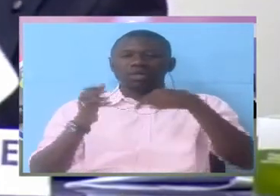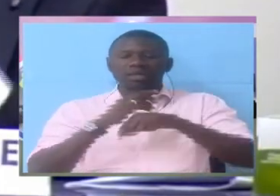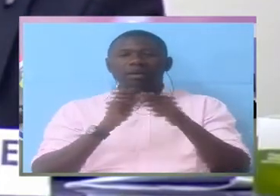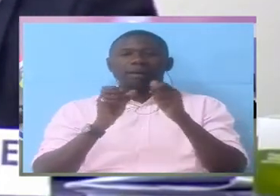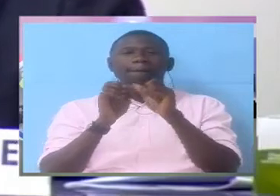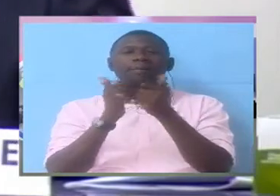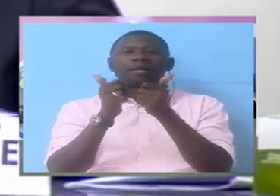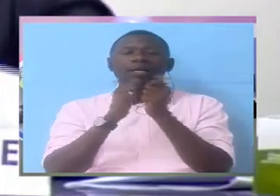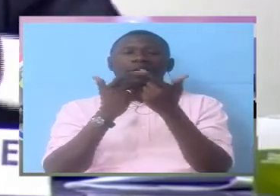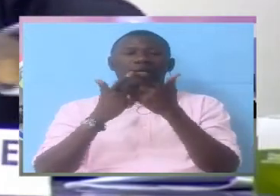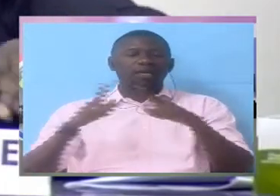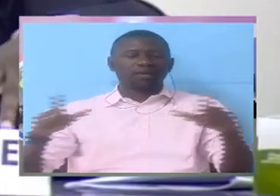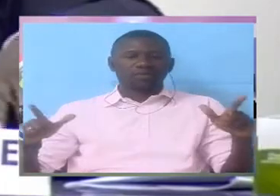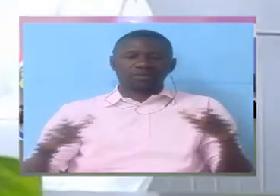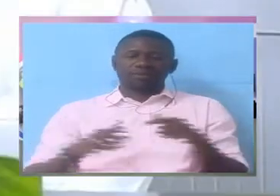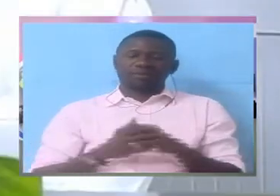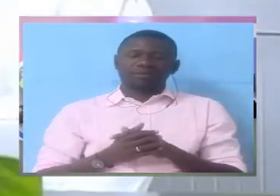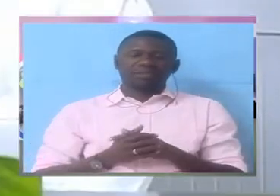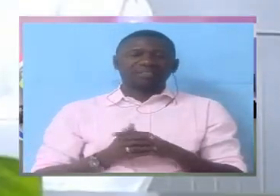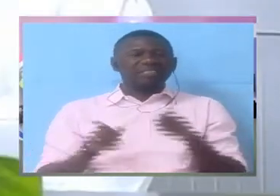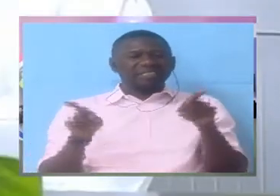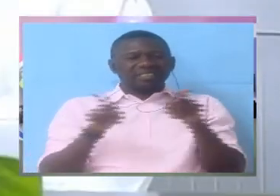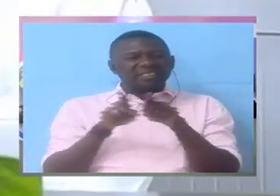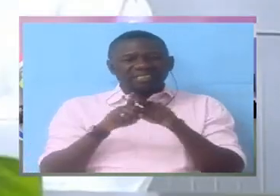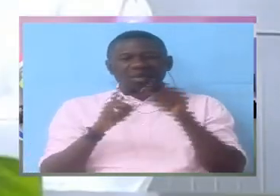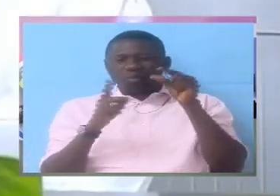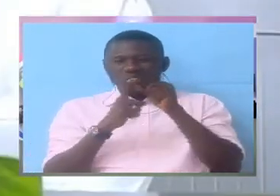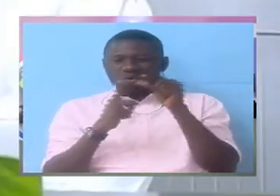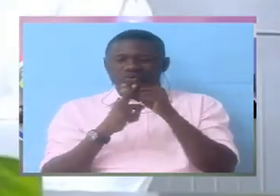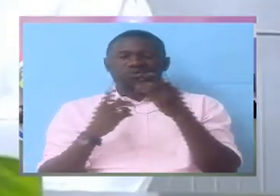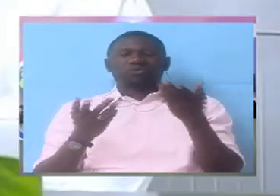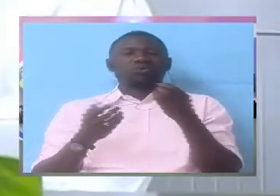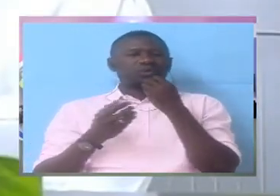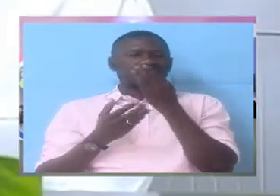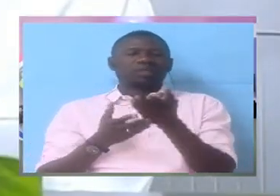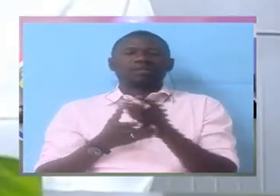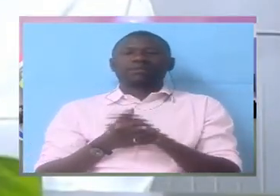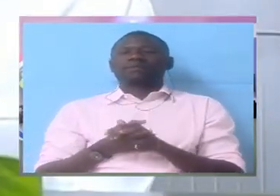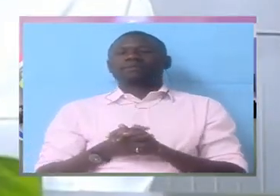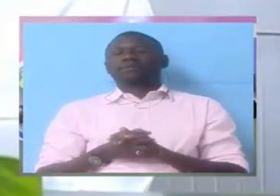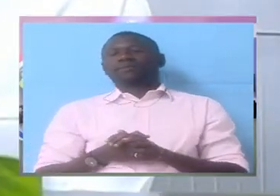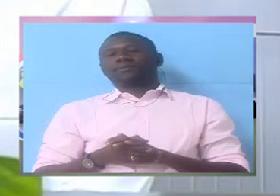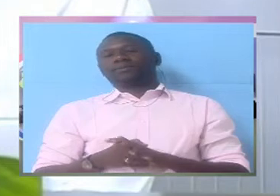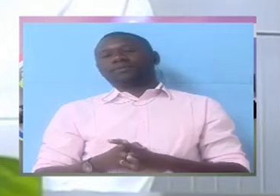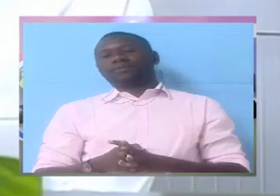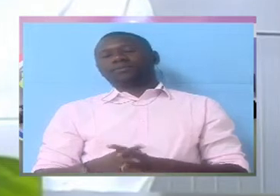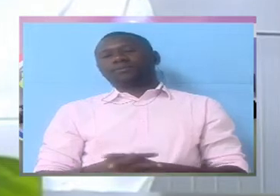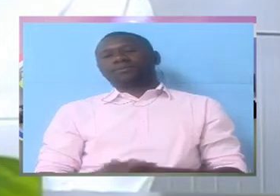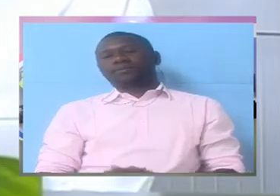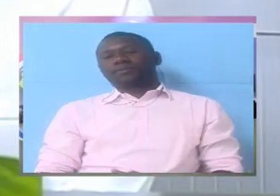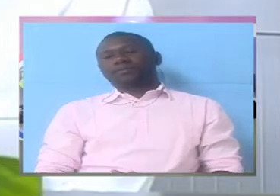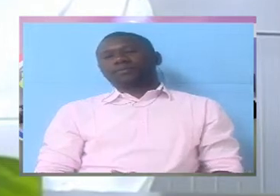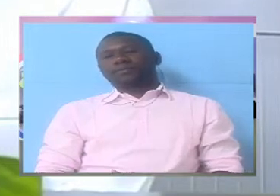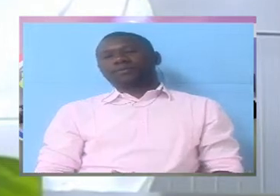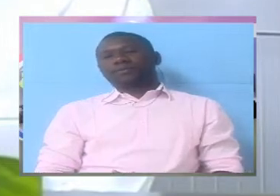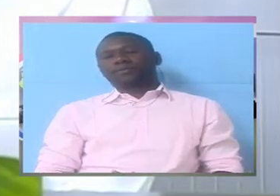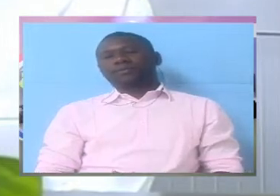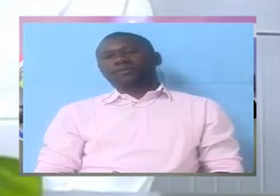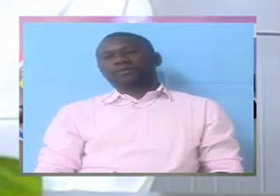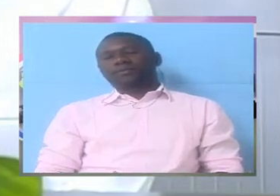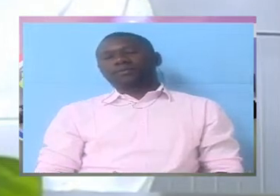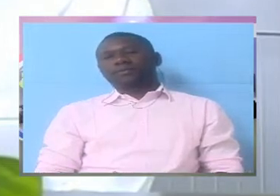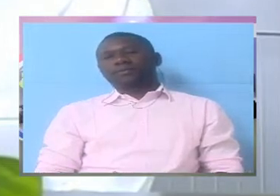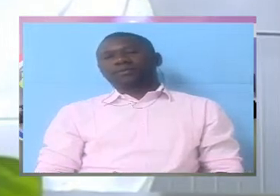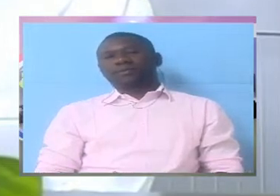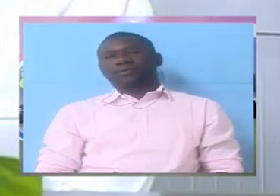in Kibaro Dintel Lajanko, Edward Singate Bulata 605 Pujo Motolekono, Ayetilim Banjul, Hanfo